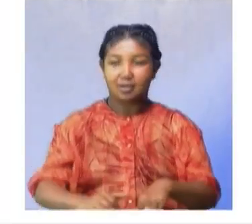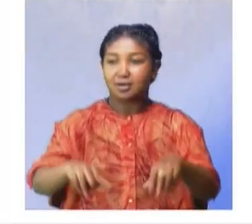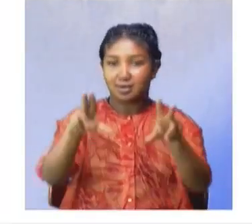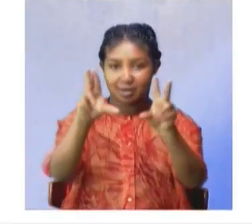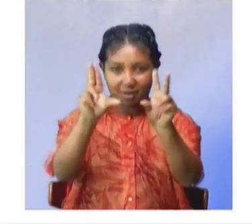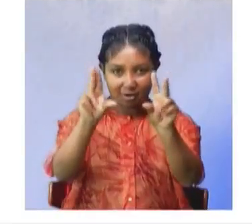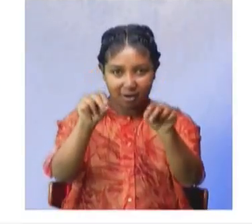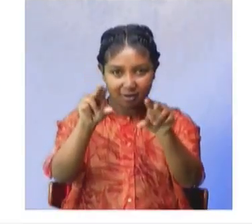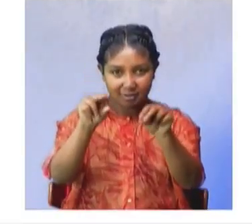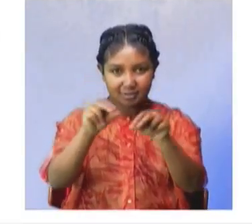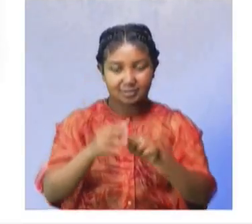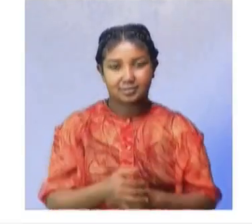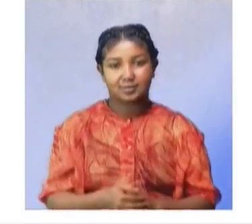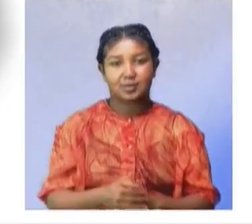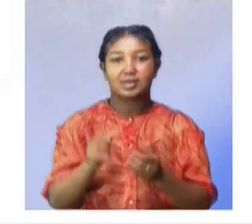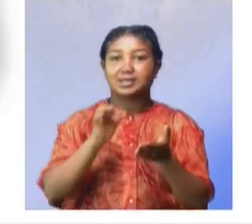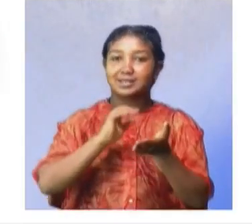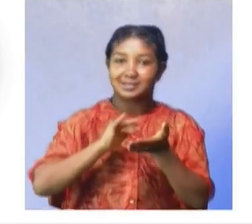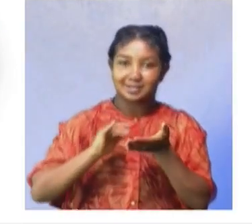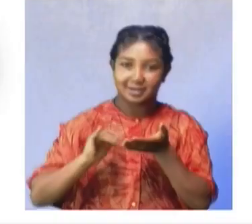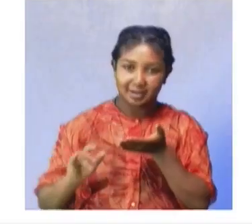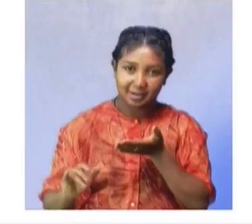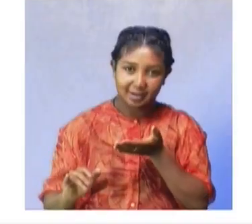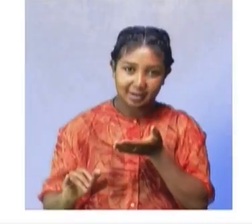not study